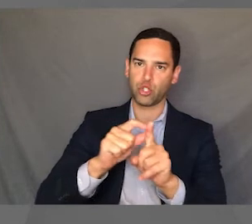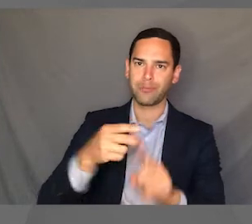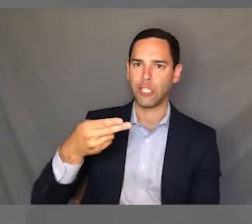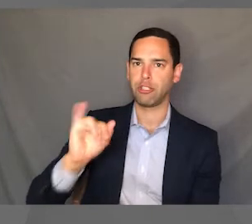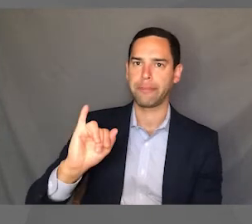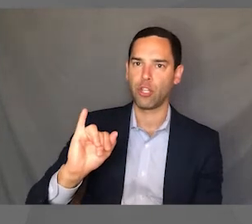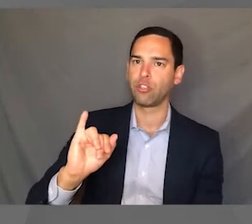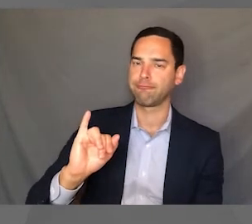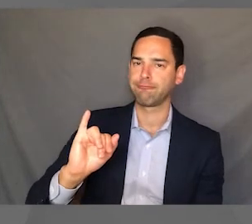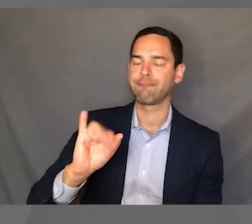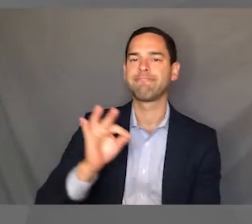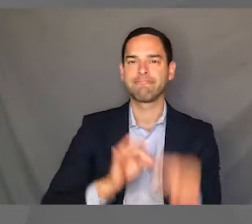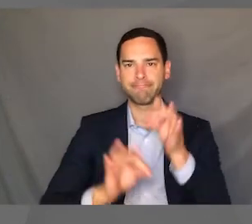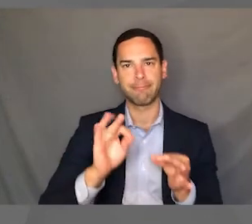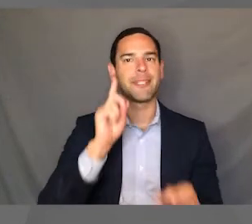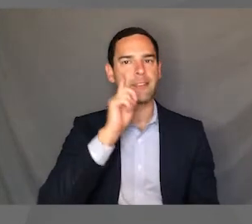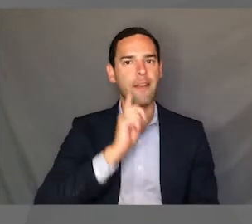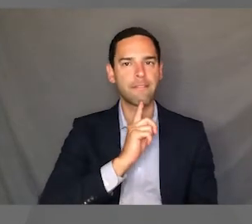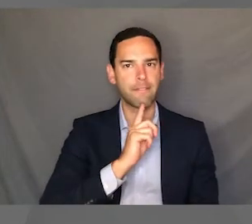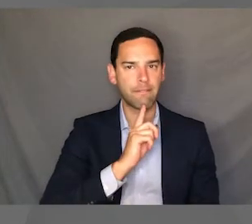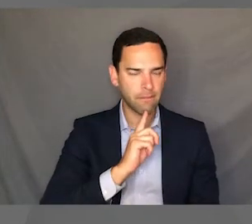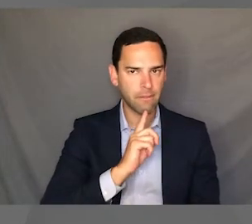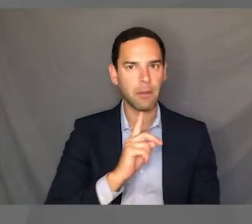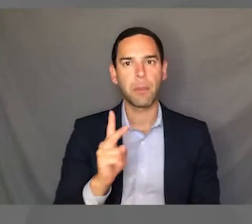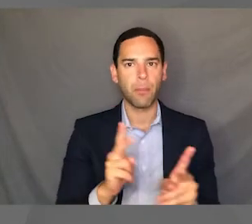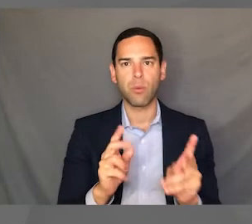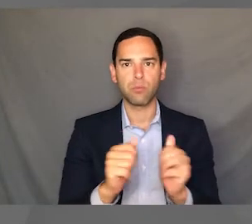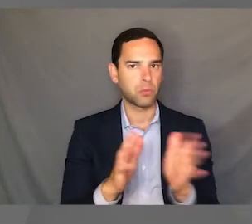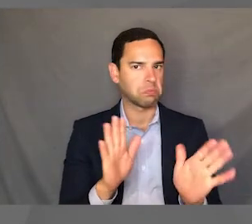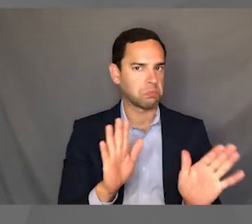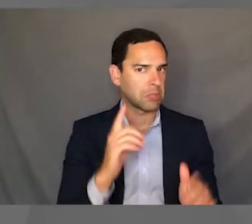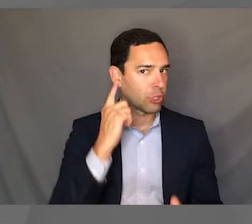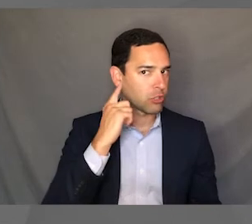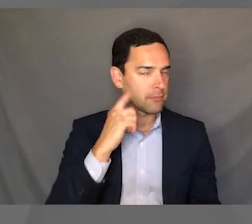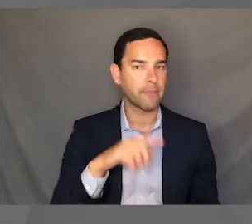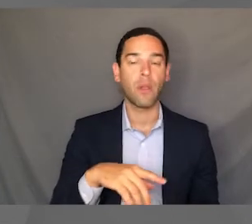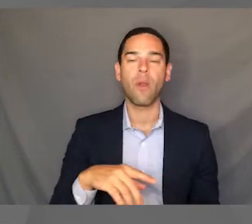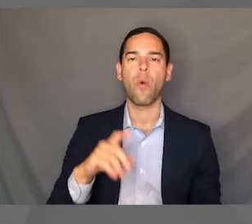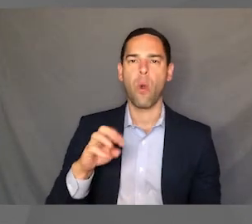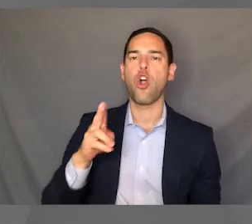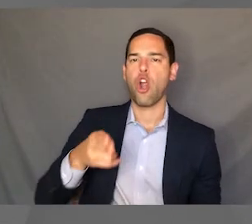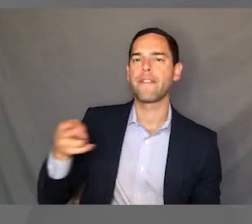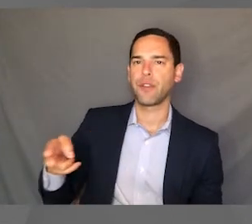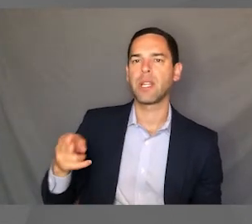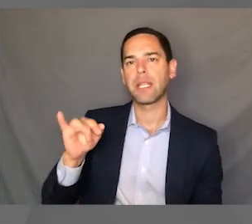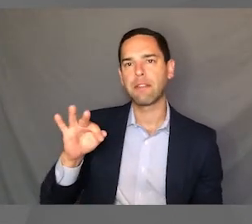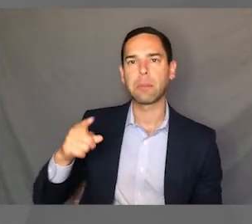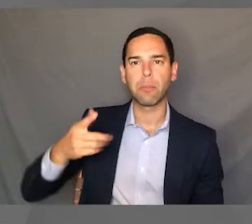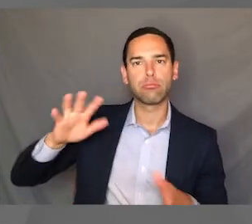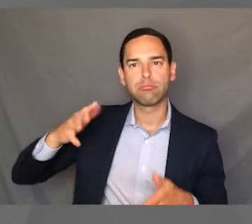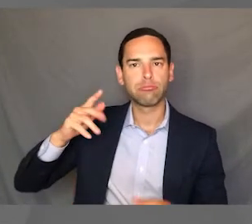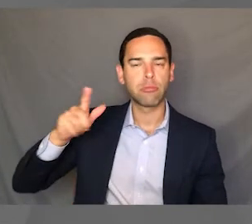impaired. The term deaf is typically used for individuals who have no hearing. Hard of hearing is used primarily for individuals who have reduced